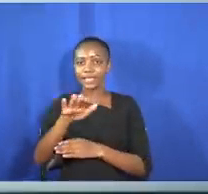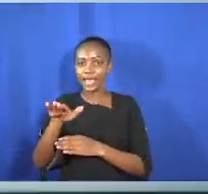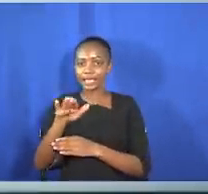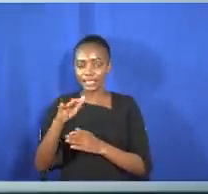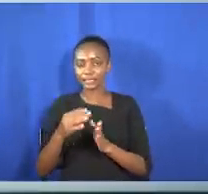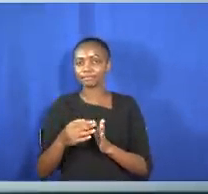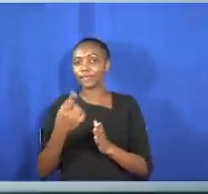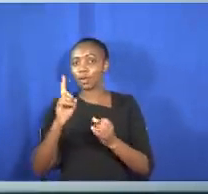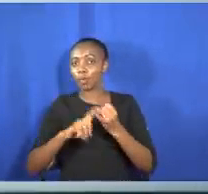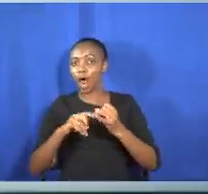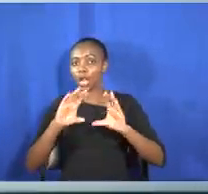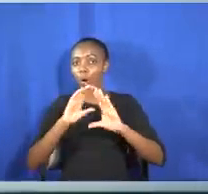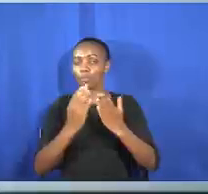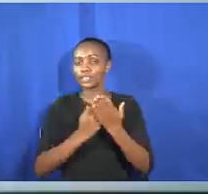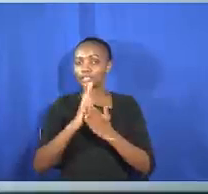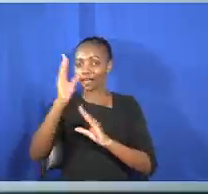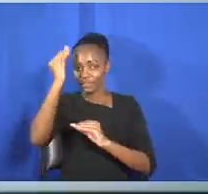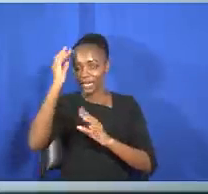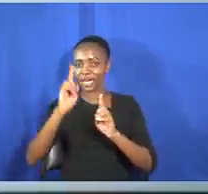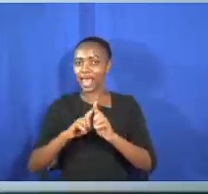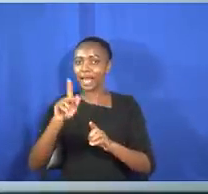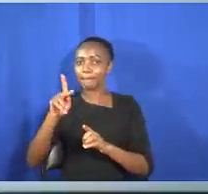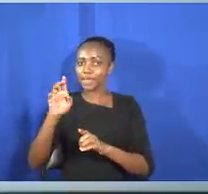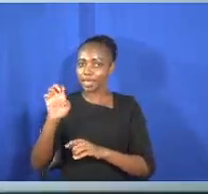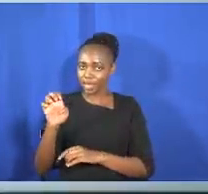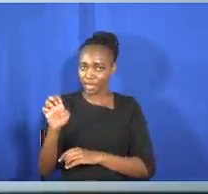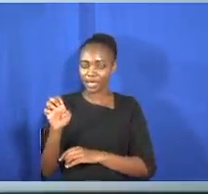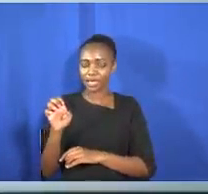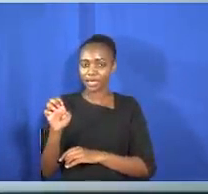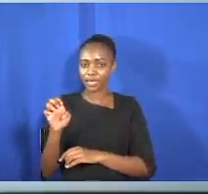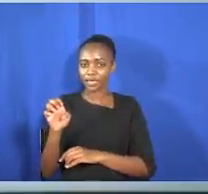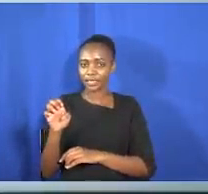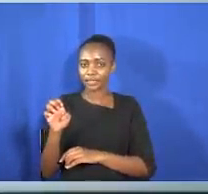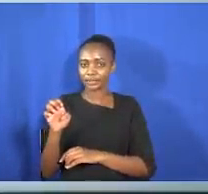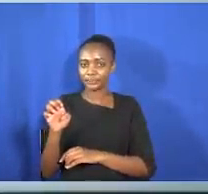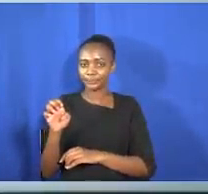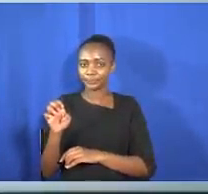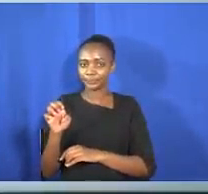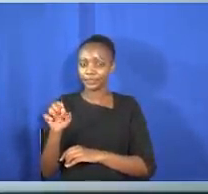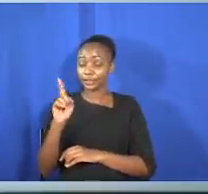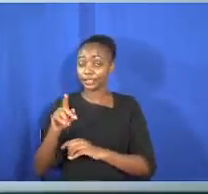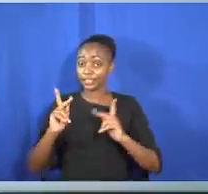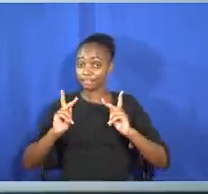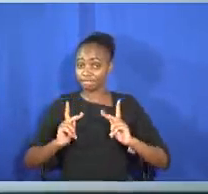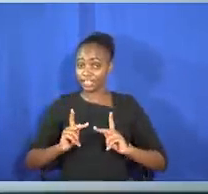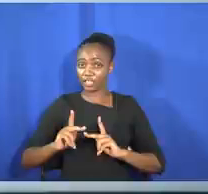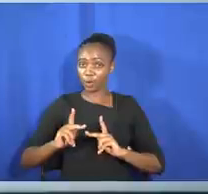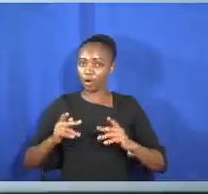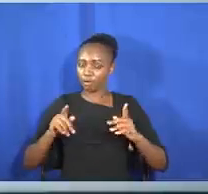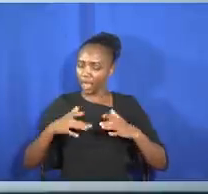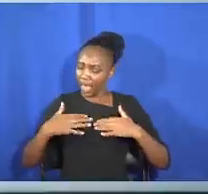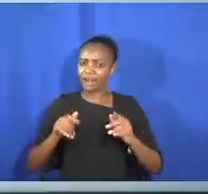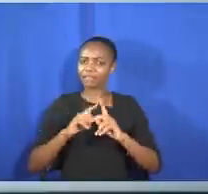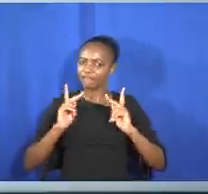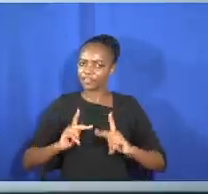2 running areas which are common. That is community service running and PE, that is